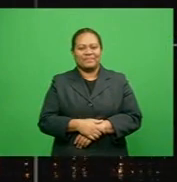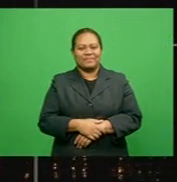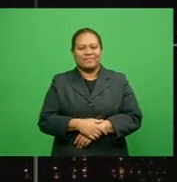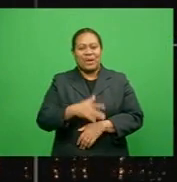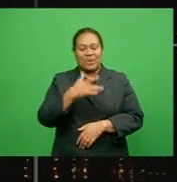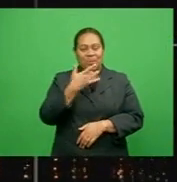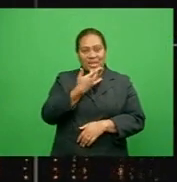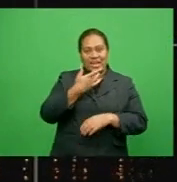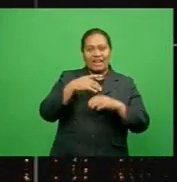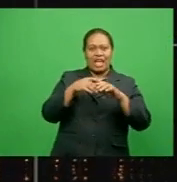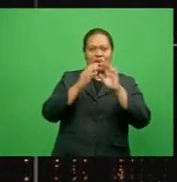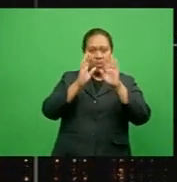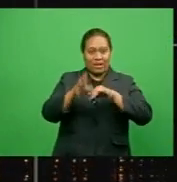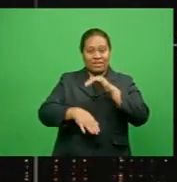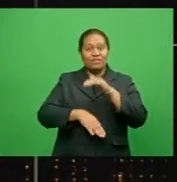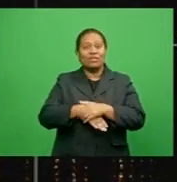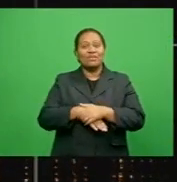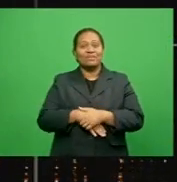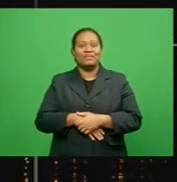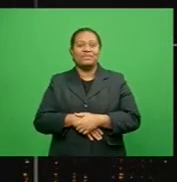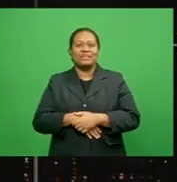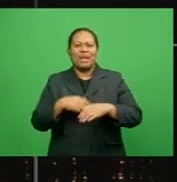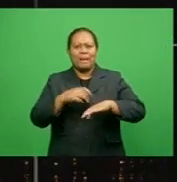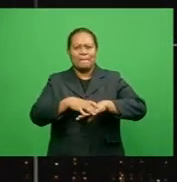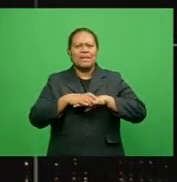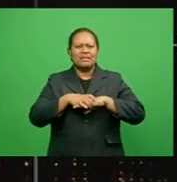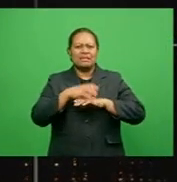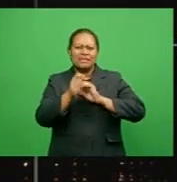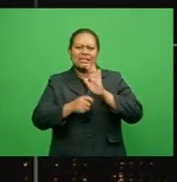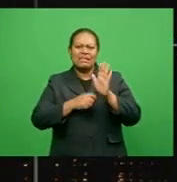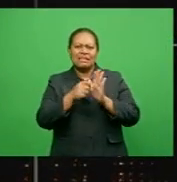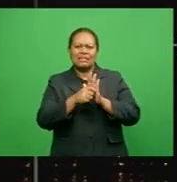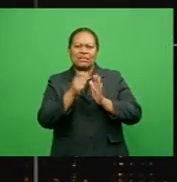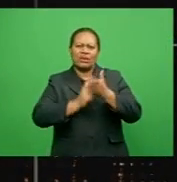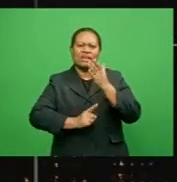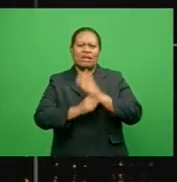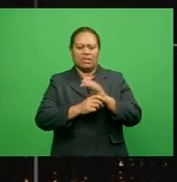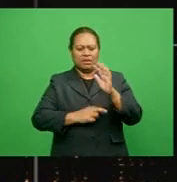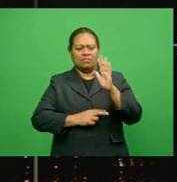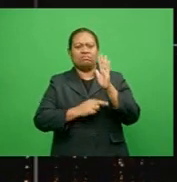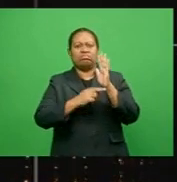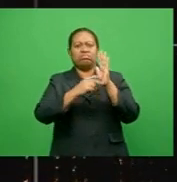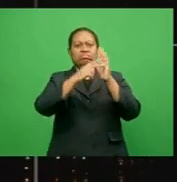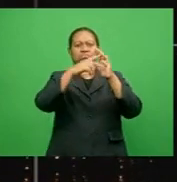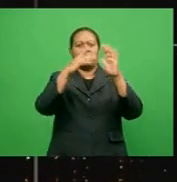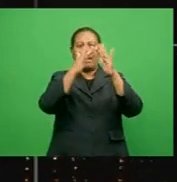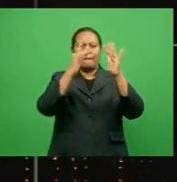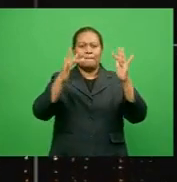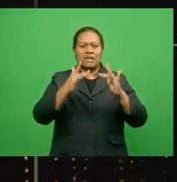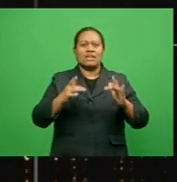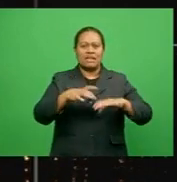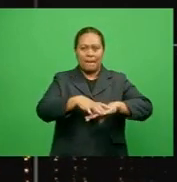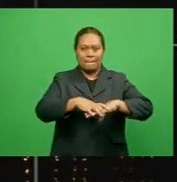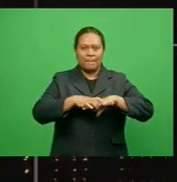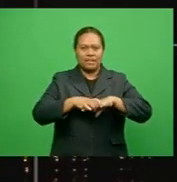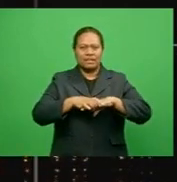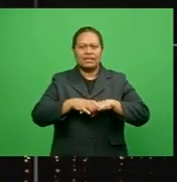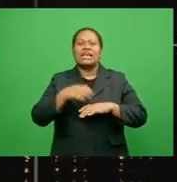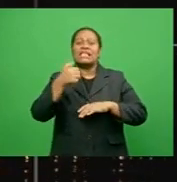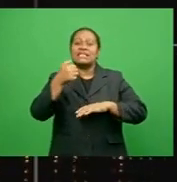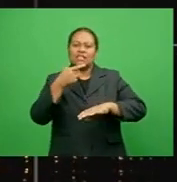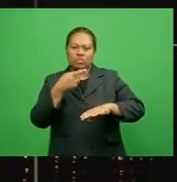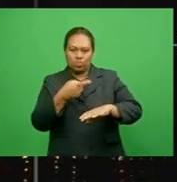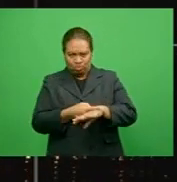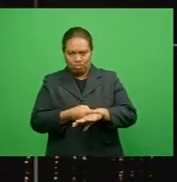In the world of the weird and the wonderful tonight, a British teenager has defied the odds, climbing the third highest mountain in Britain only 6 weeks